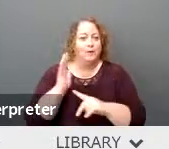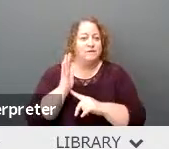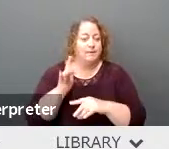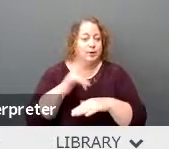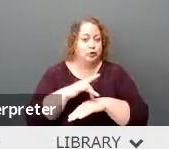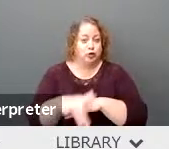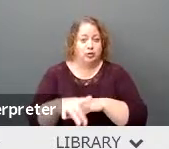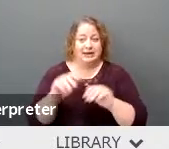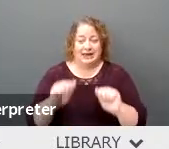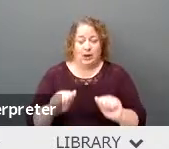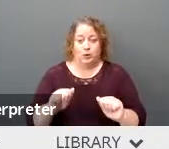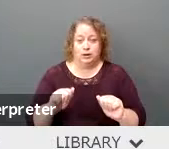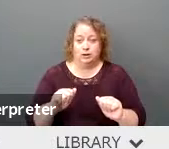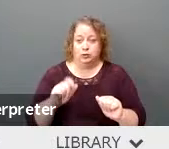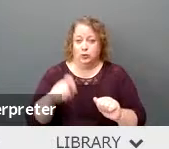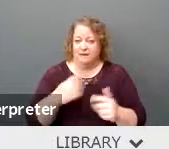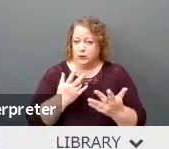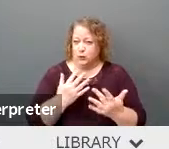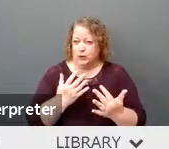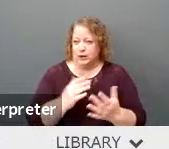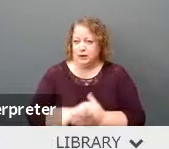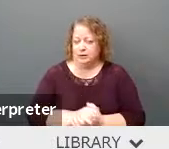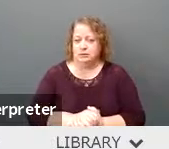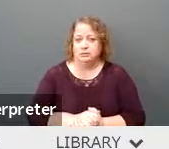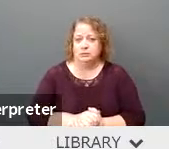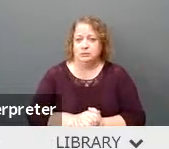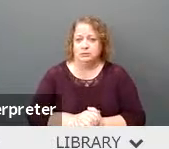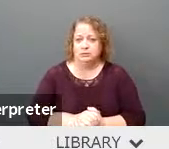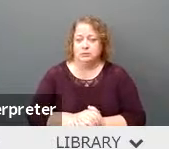5 minutes early. Do we have to wait?